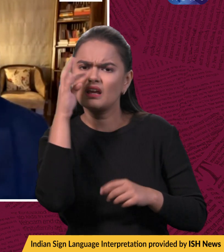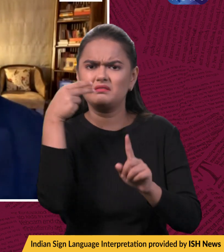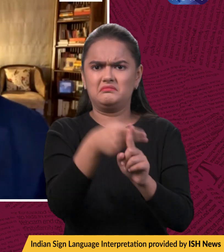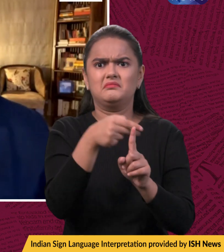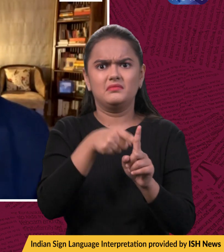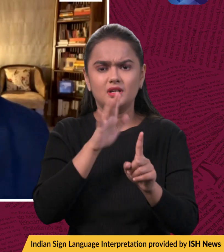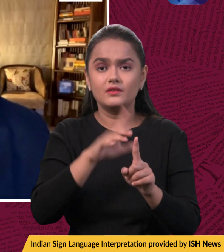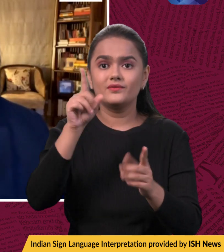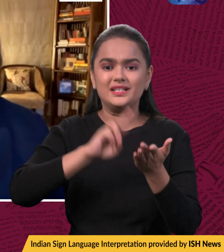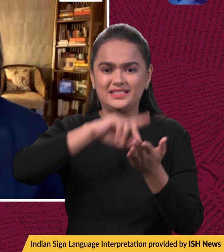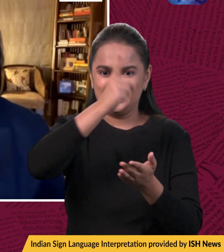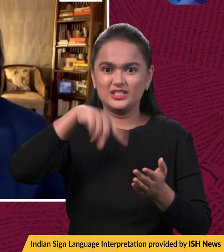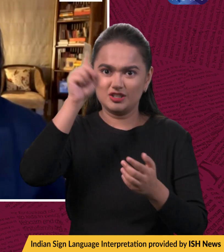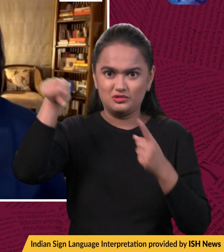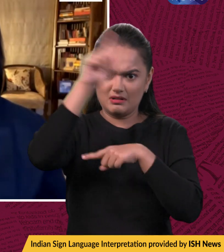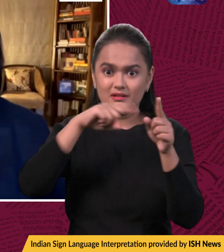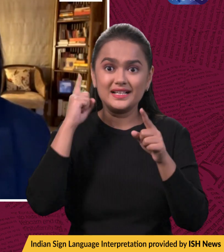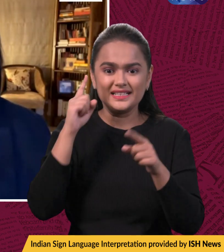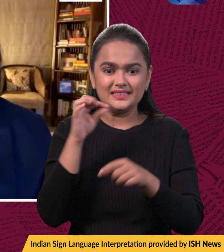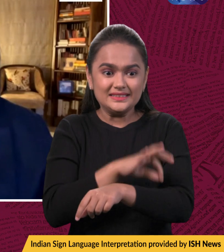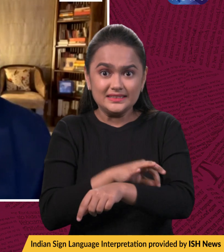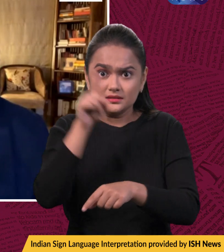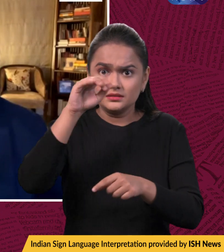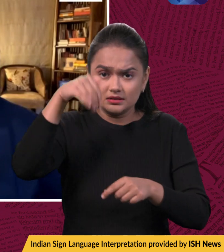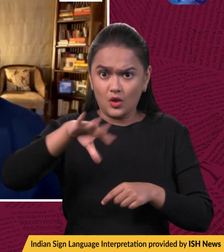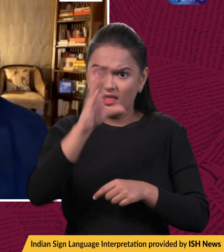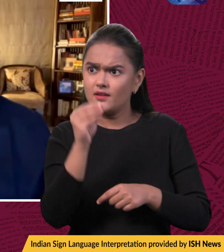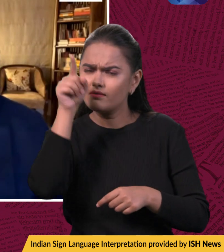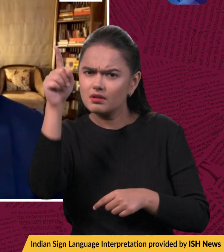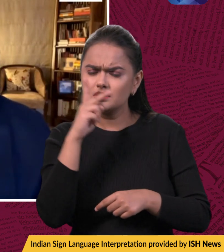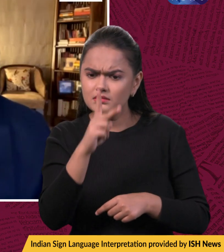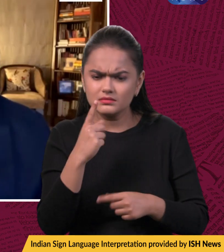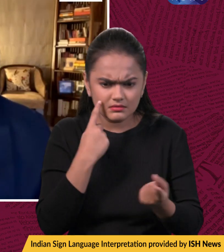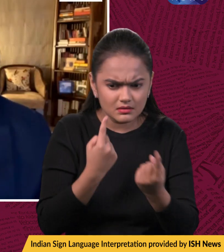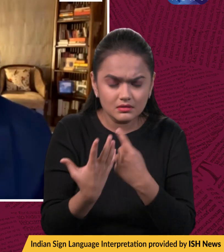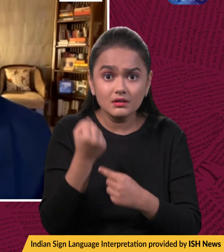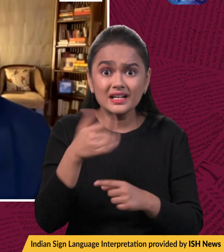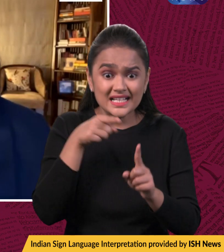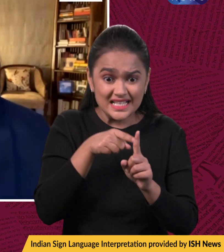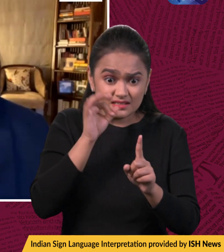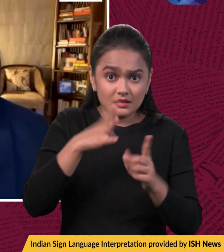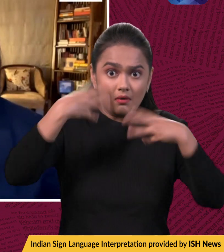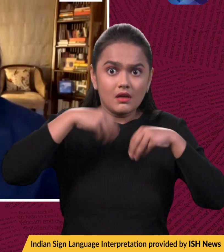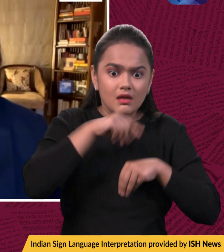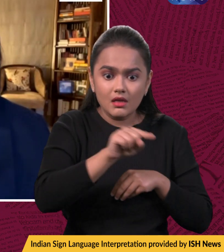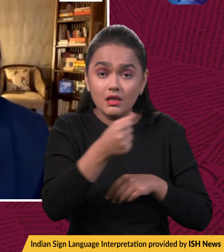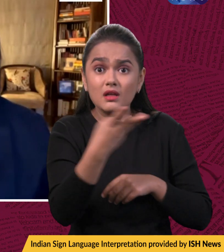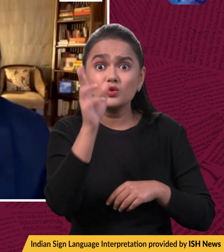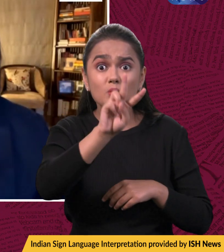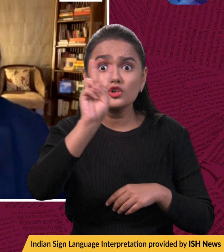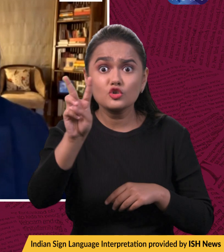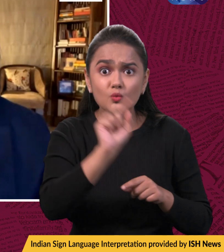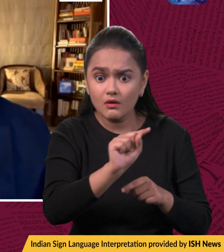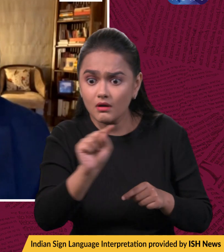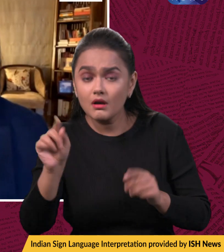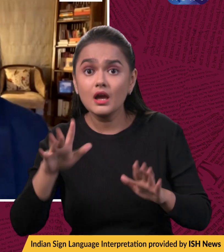B11529. According to the National Institute of Communicable Diseases in South Africa, it has detected 22 cases of this new